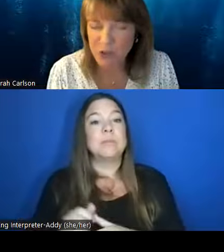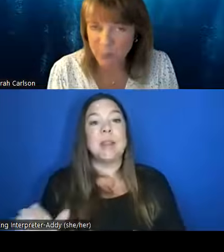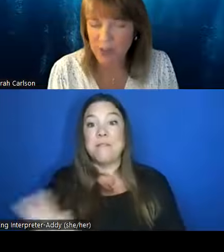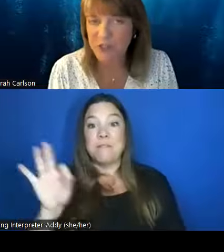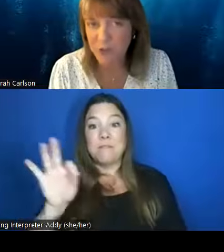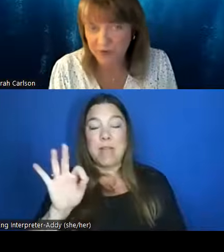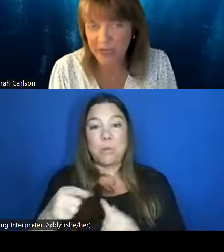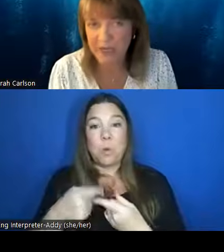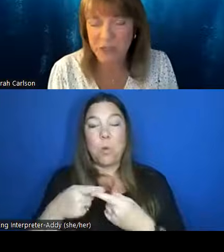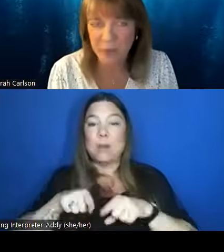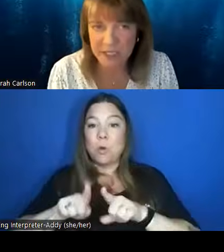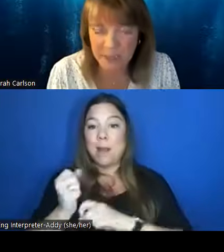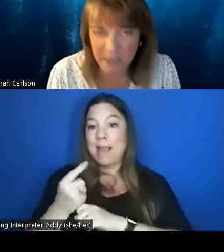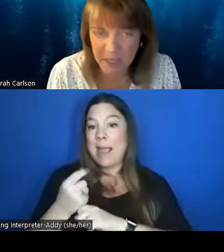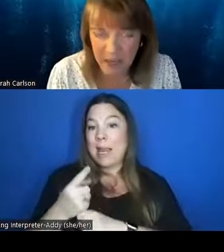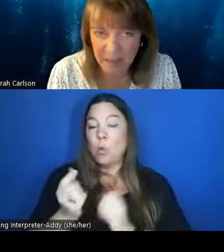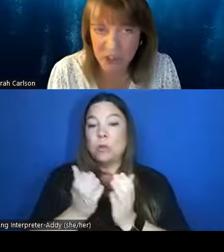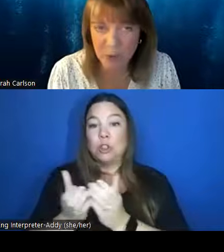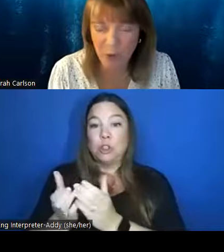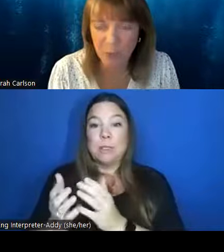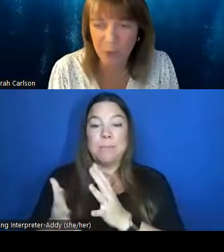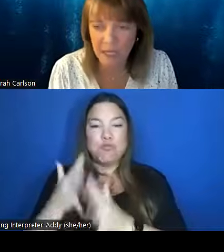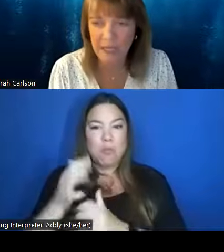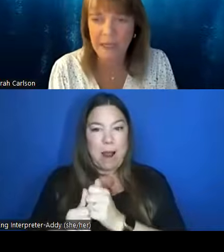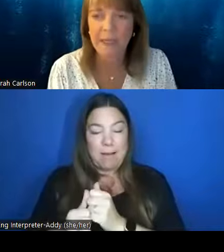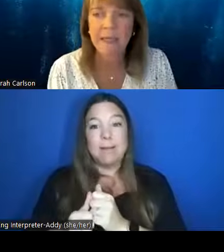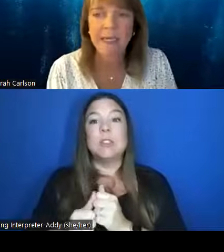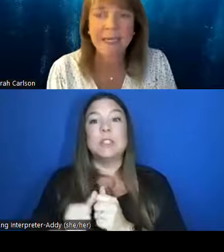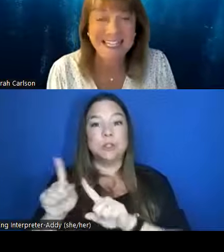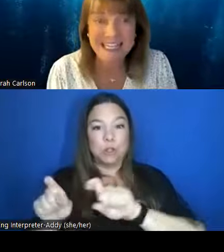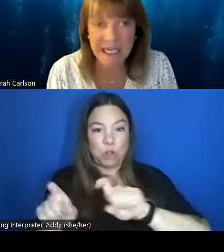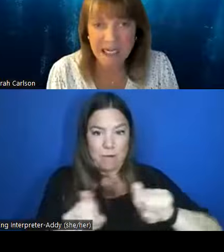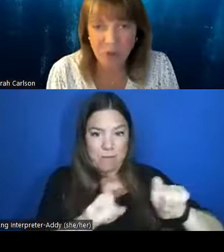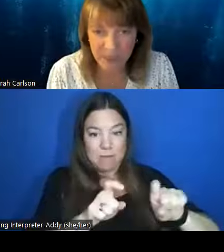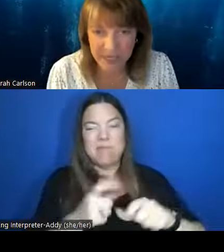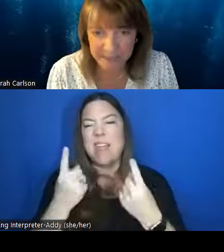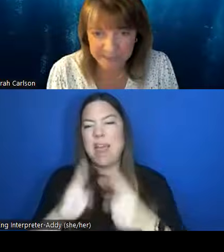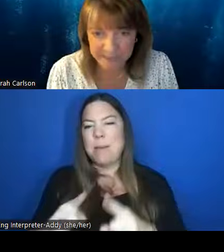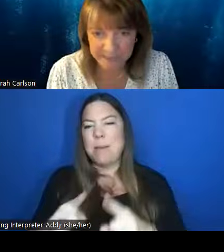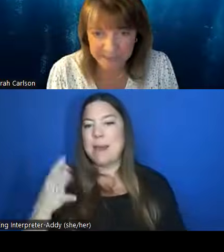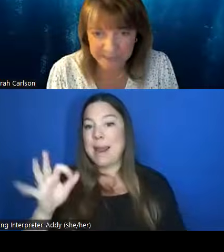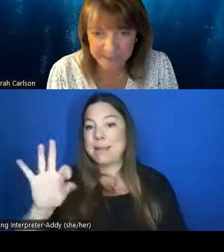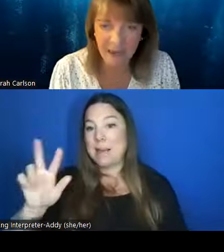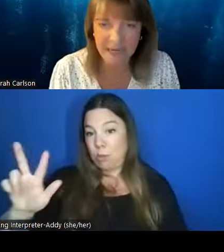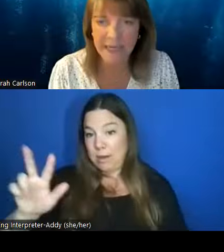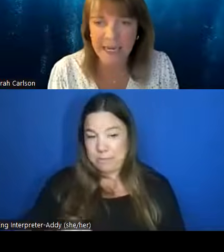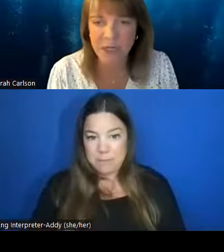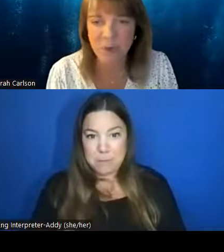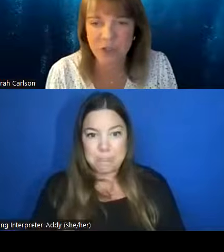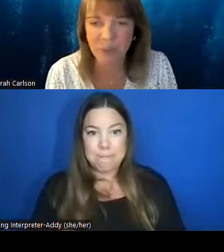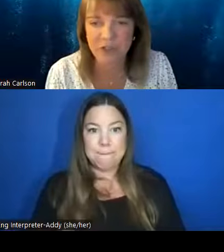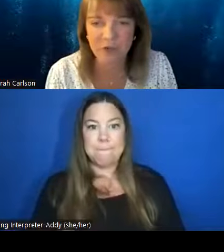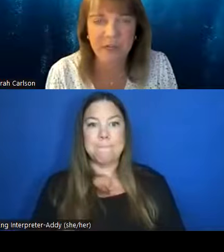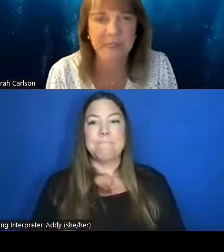annual shipwreck survey directed by my colleague Jamal Pulak in 1993, one of many AINA